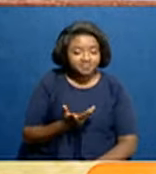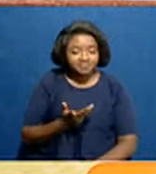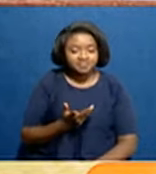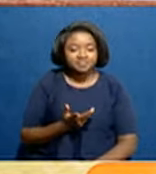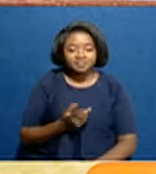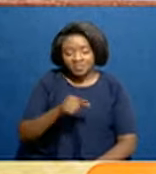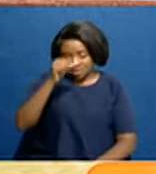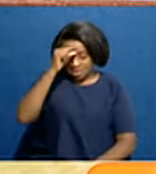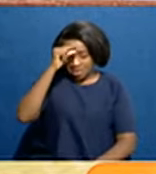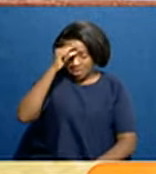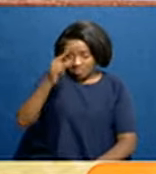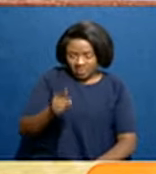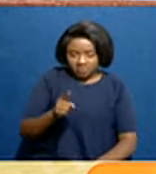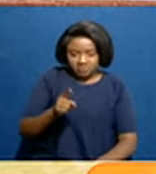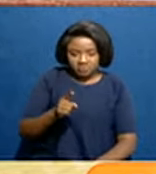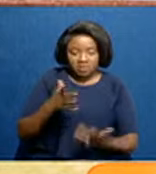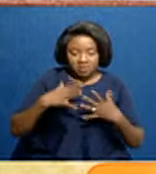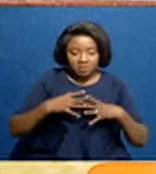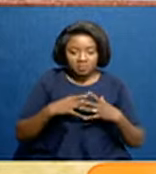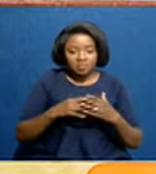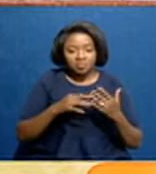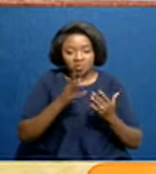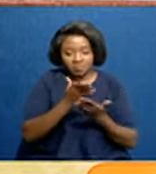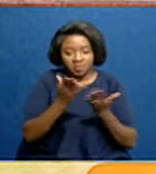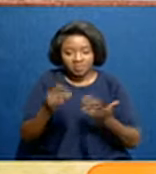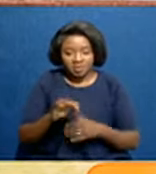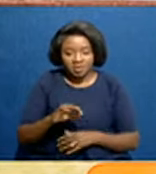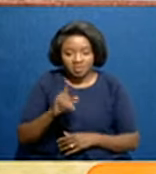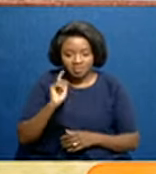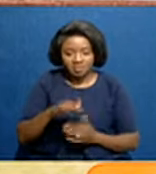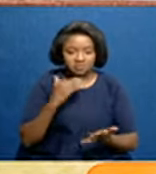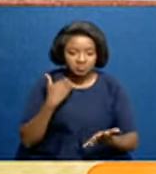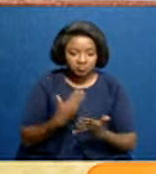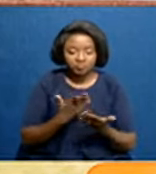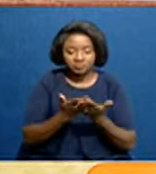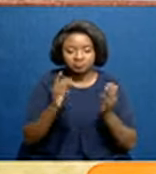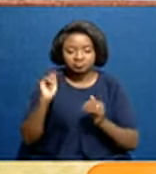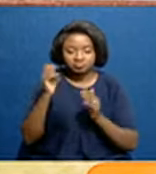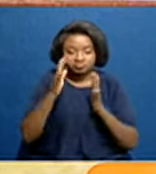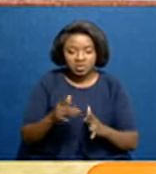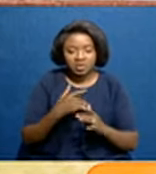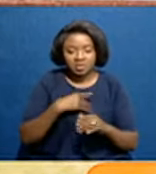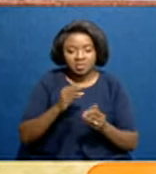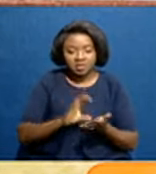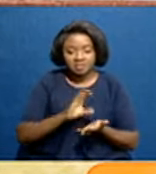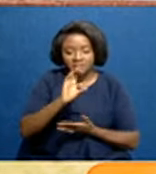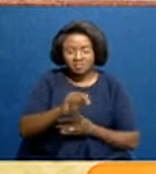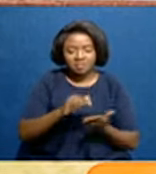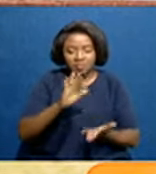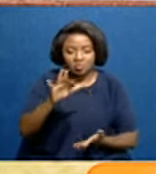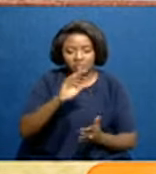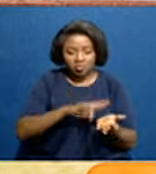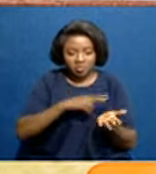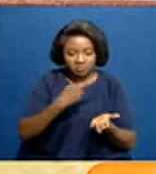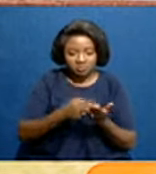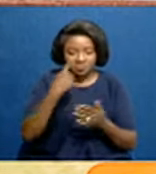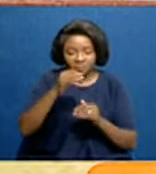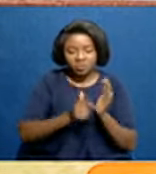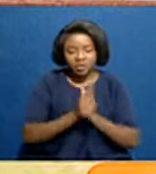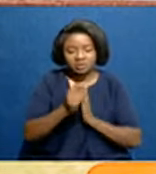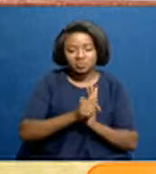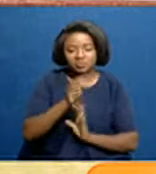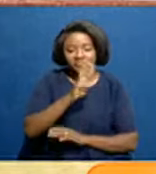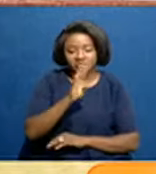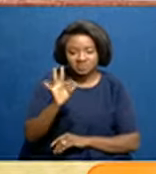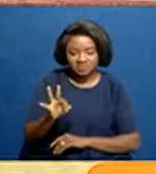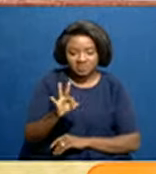state, the onus is on the state to prove to Kenyans that it has allocated more resources towards Article 43 rights, which